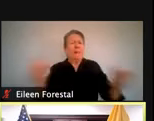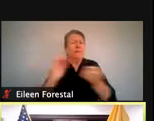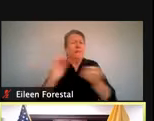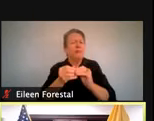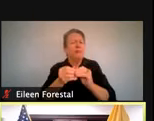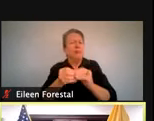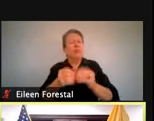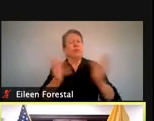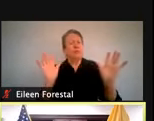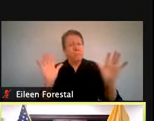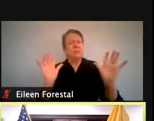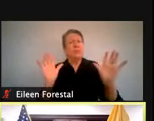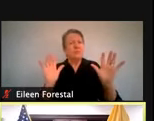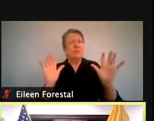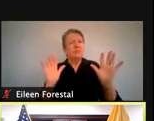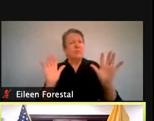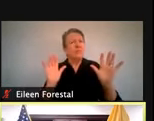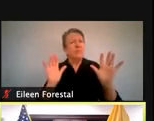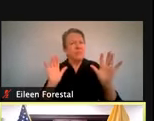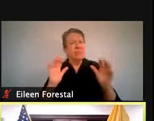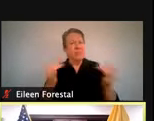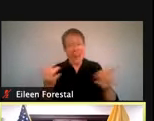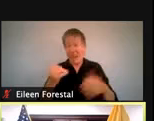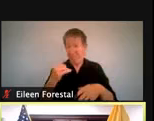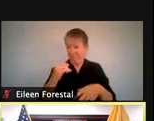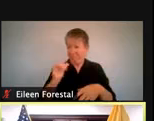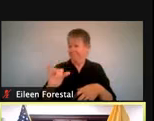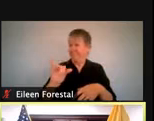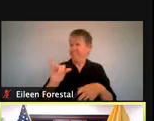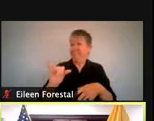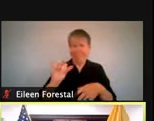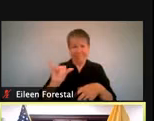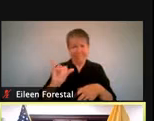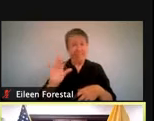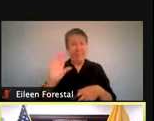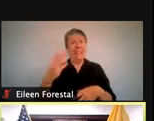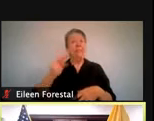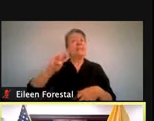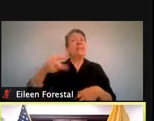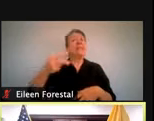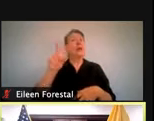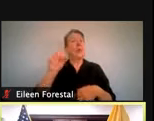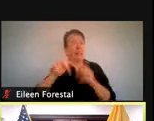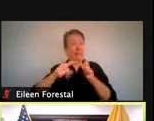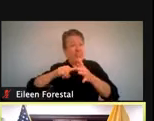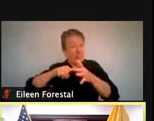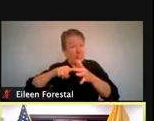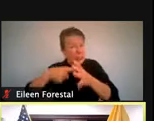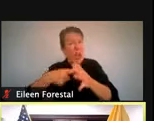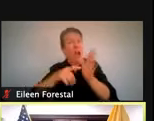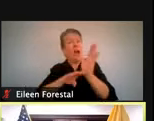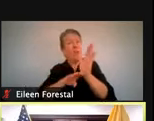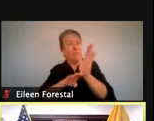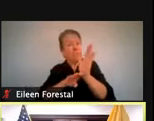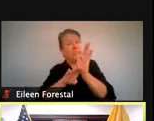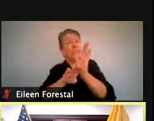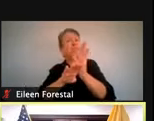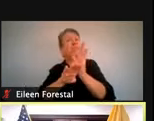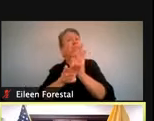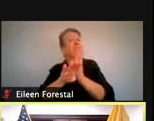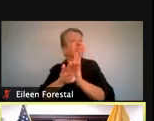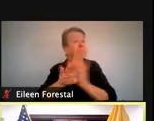return, I commit to you as a state, we are ready for it. Our focus has been on building our capabilities